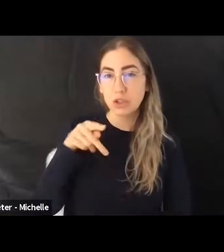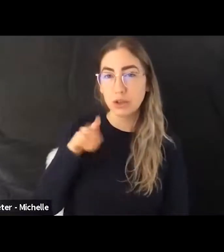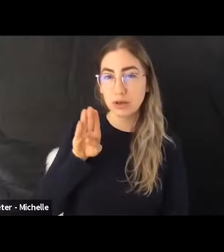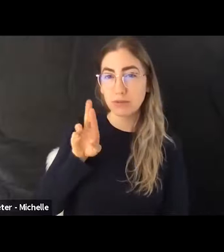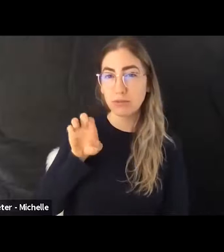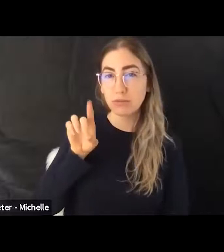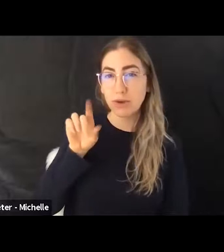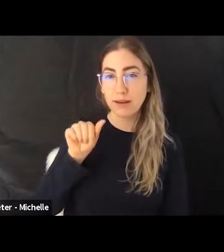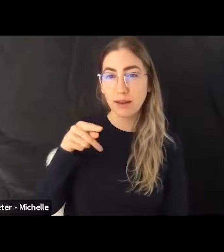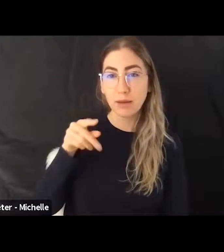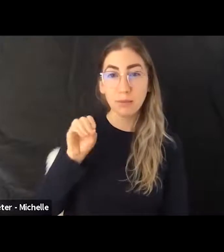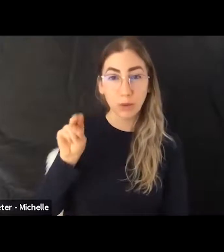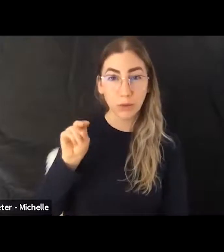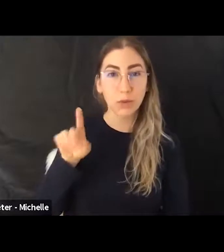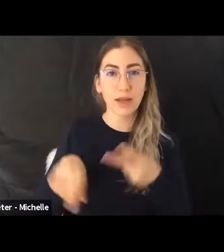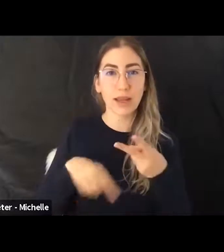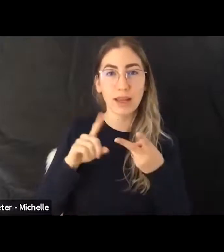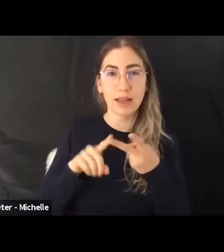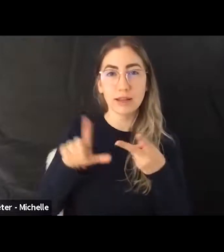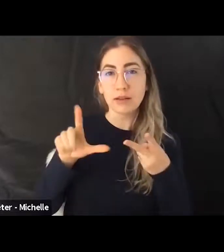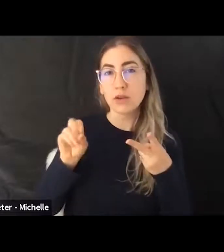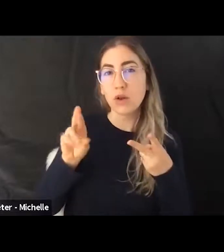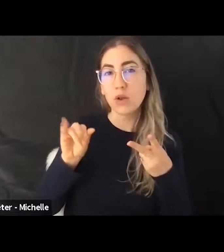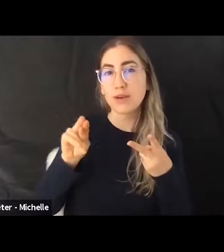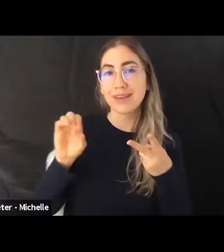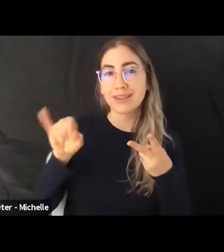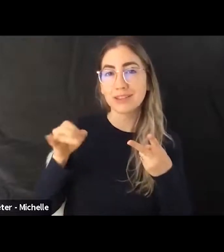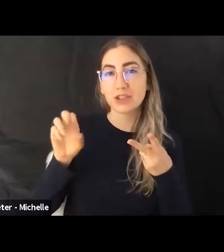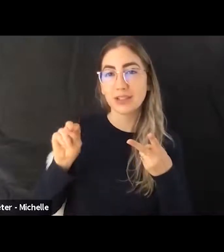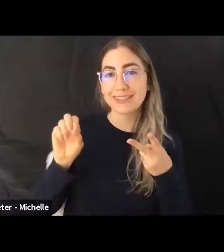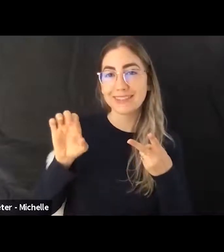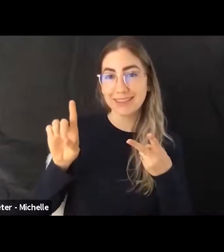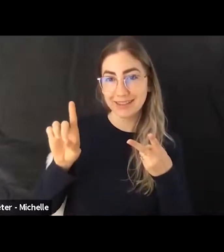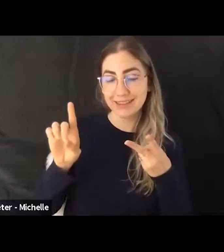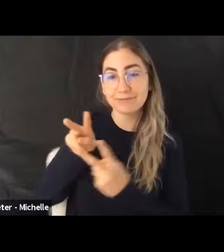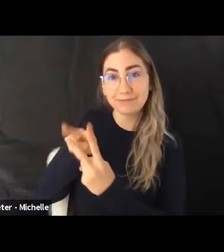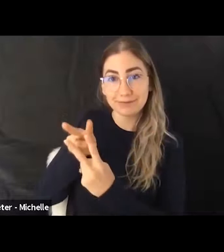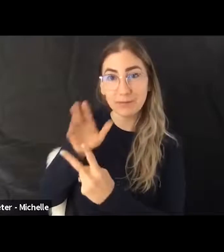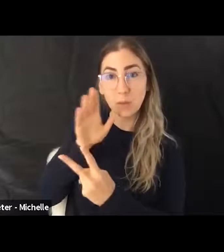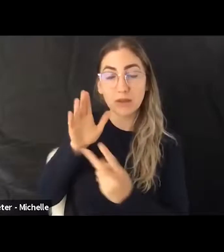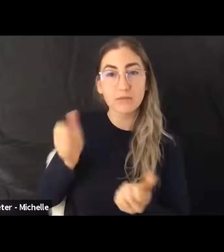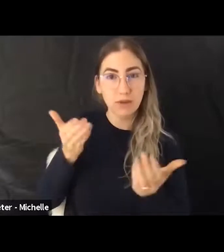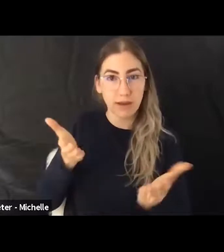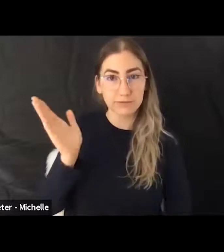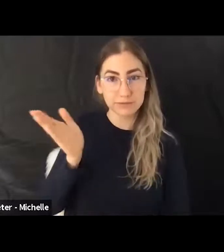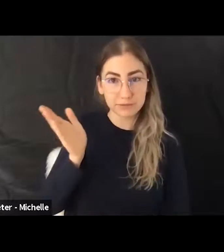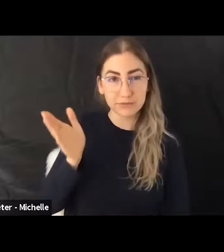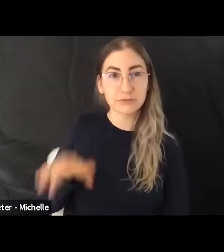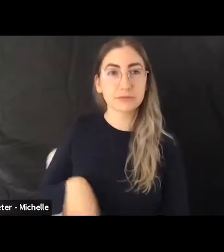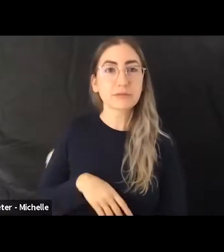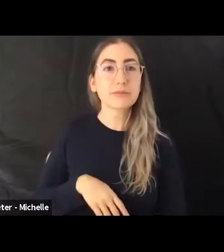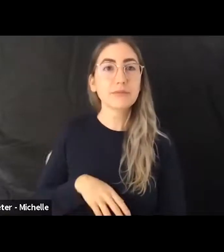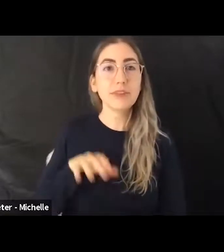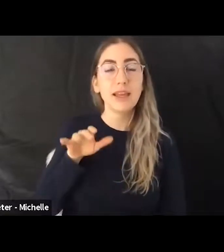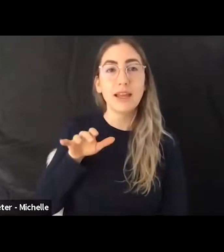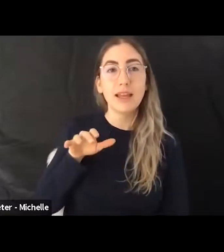Jenstad, who will be providing a presentation. And then Lee Pagu, the National Executive Director